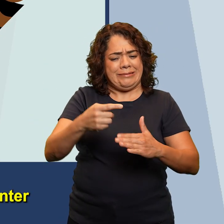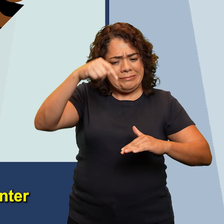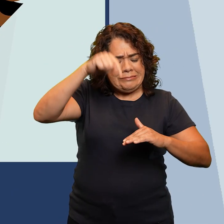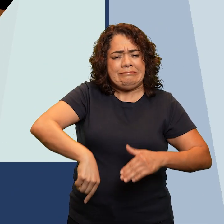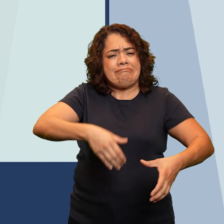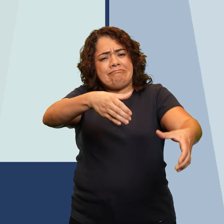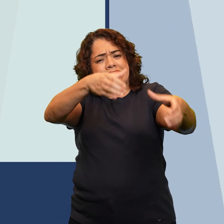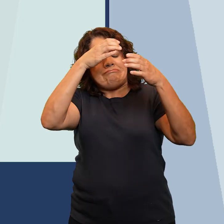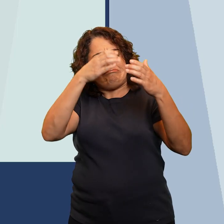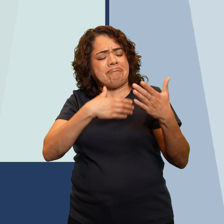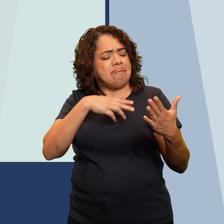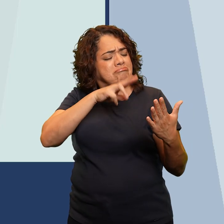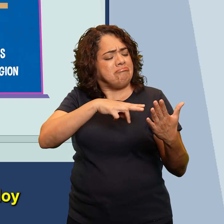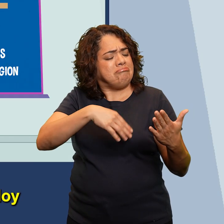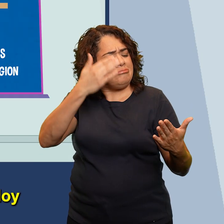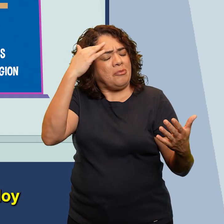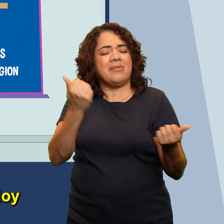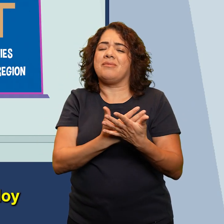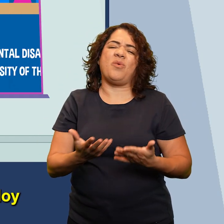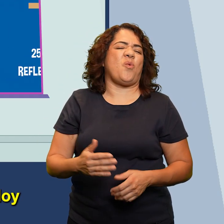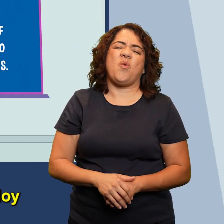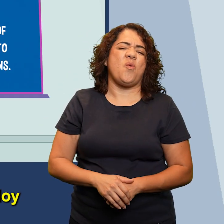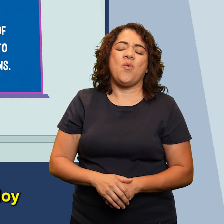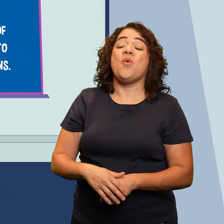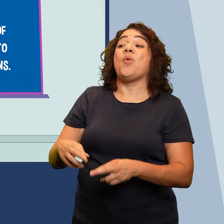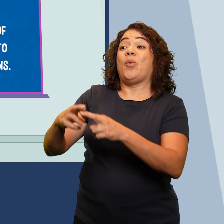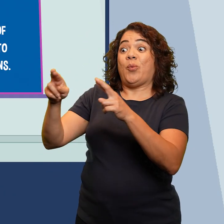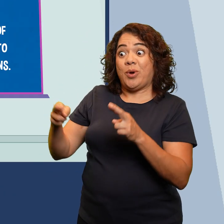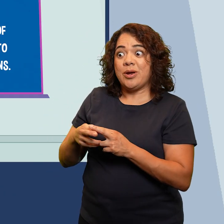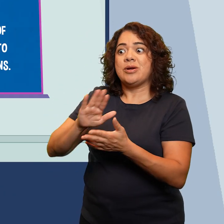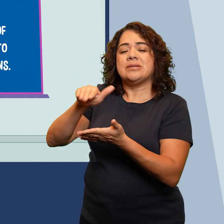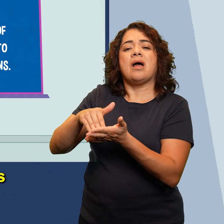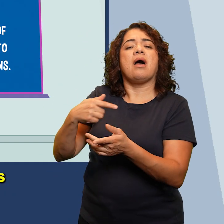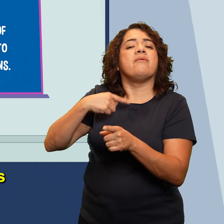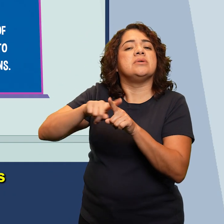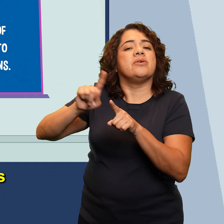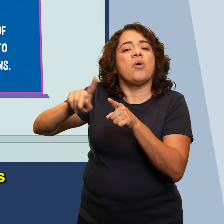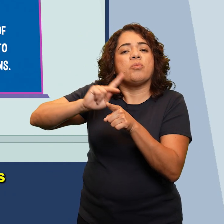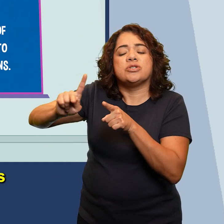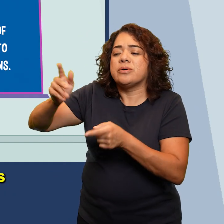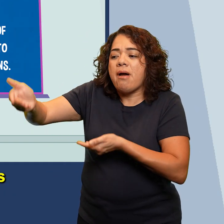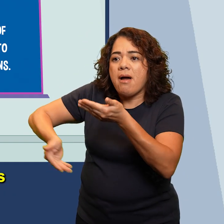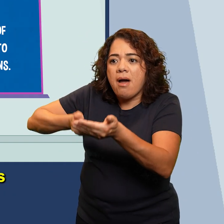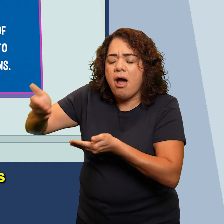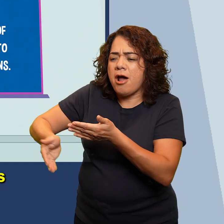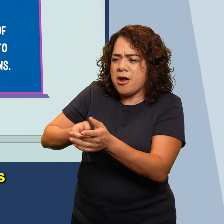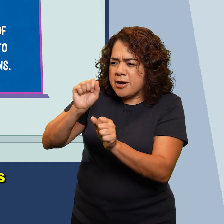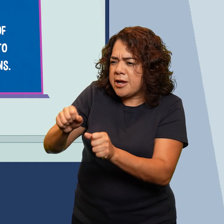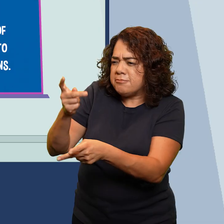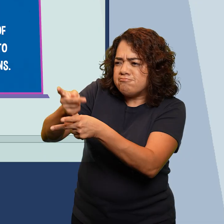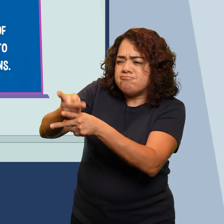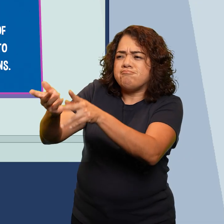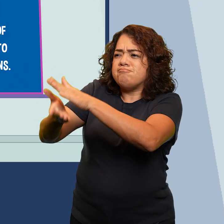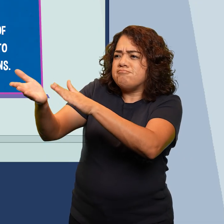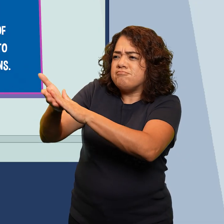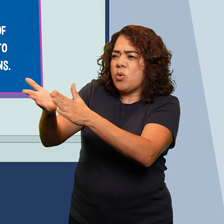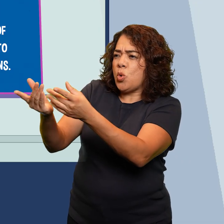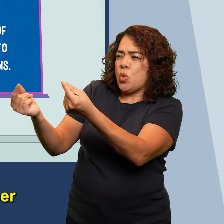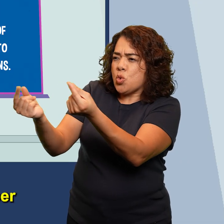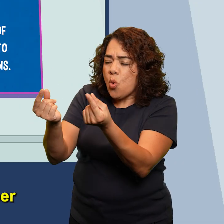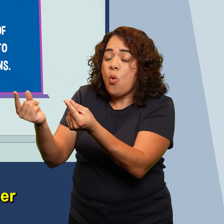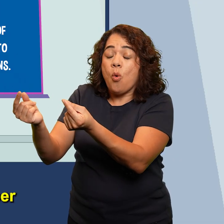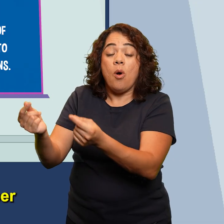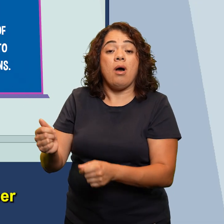regional center at the granular level. That's why the centers employ hundreds of people, each experts in their fields, to handle the daily aspects of